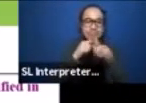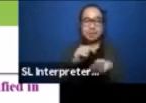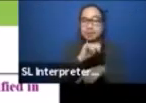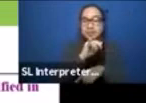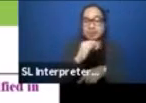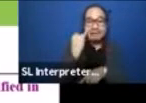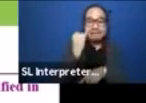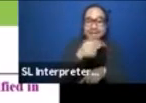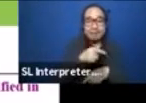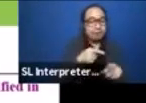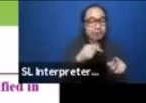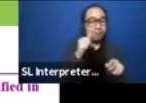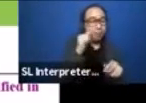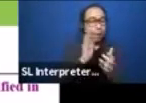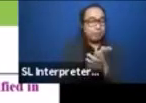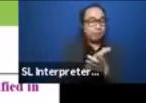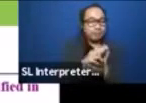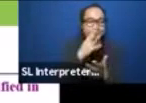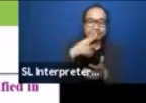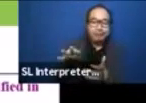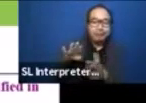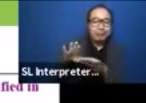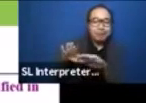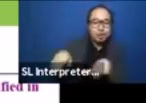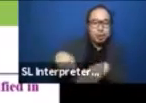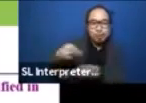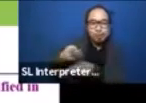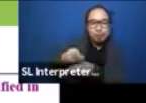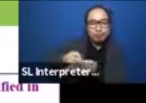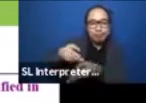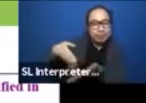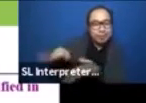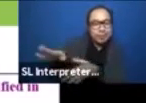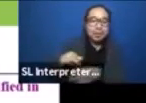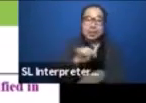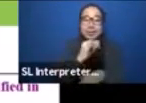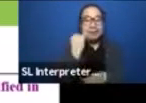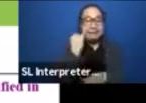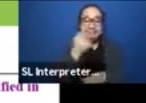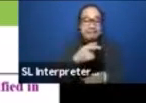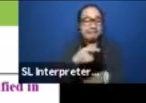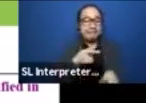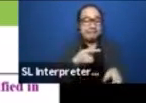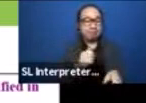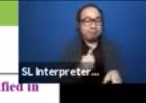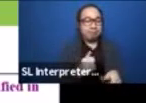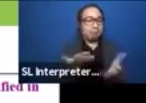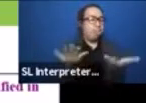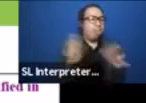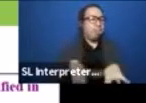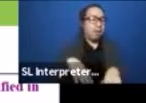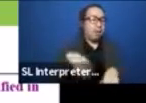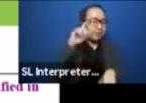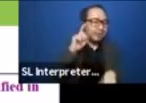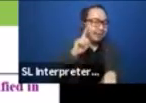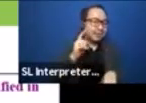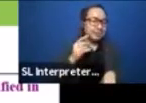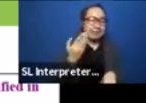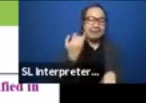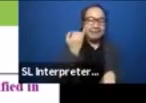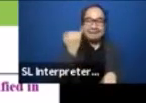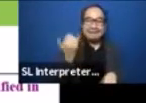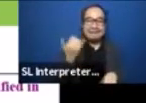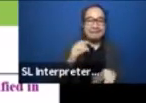children, if she argues with him, if she refuses to have sex with him, if she burns the food. So in all this category, we find that women who have